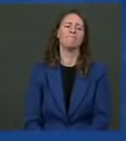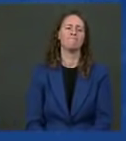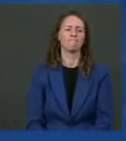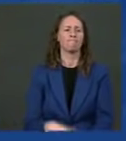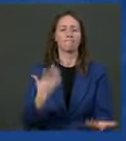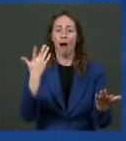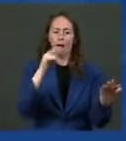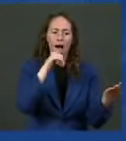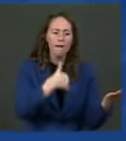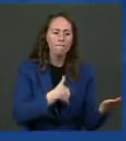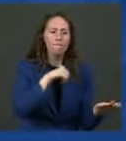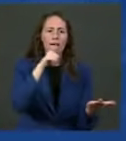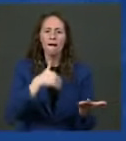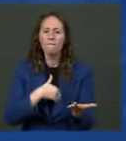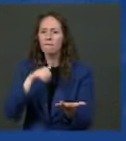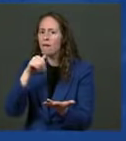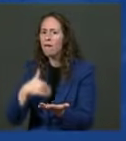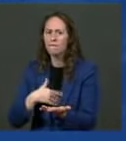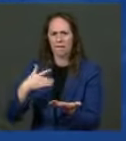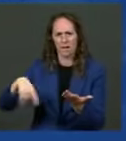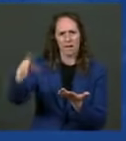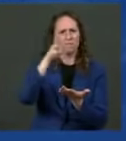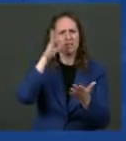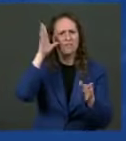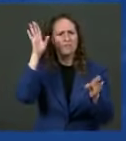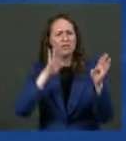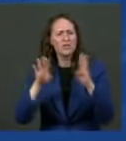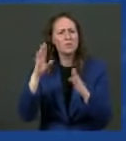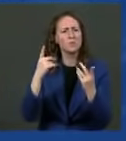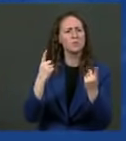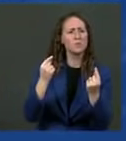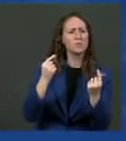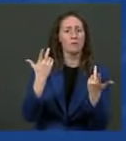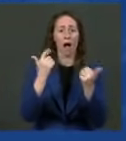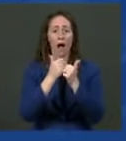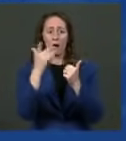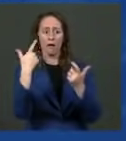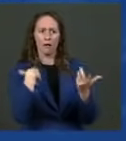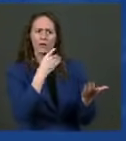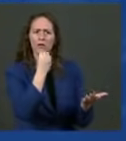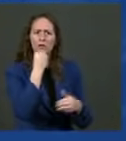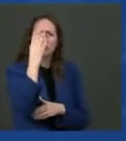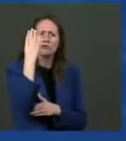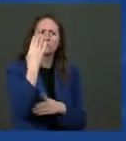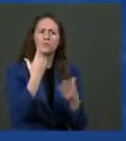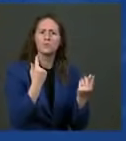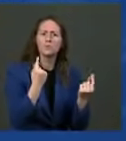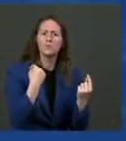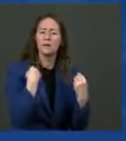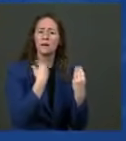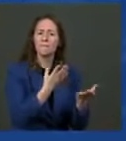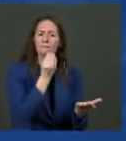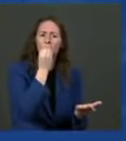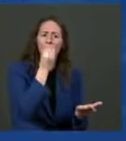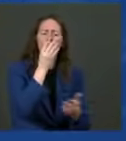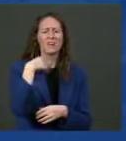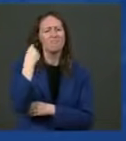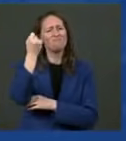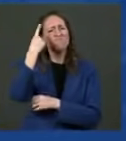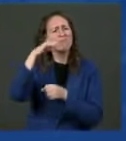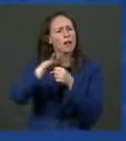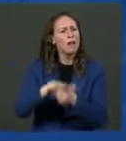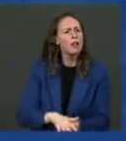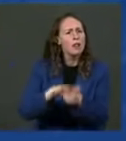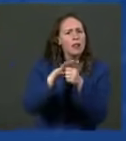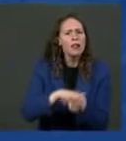worried about whether or not the school lunch program was going to still be available. So much anxiety. And it's not just academics. It's